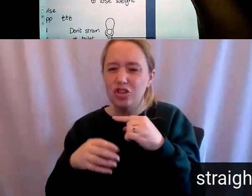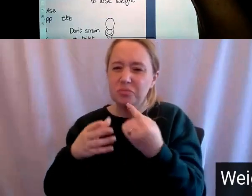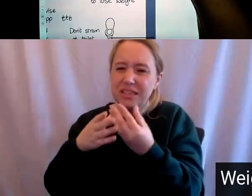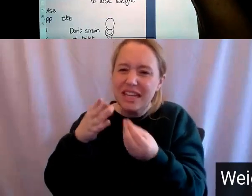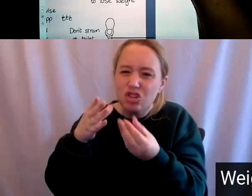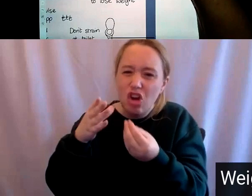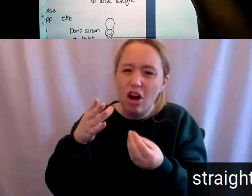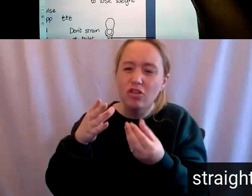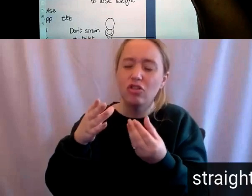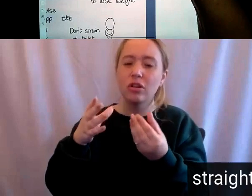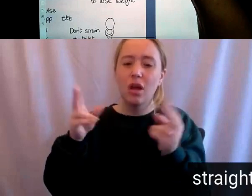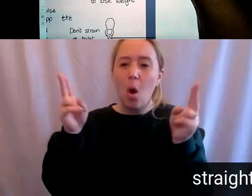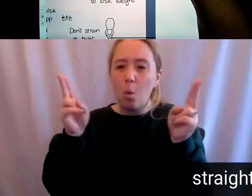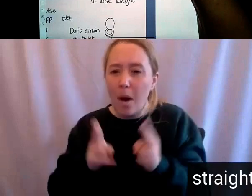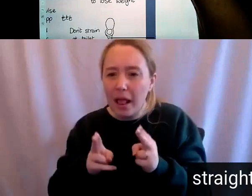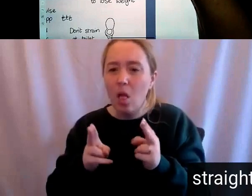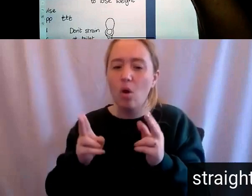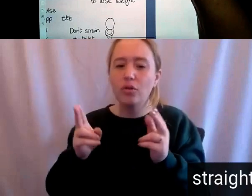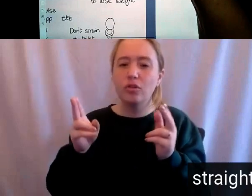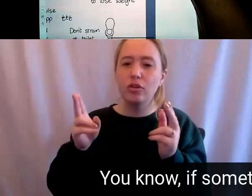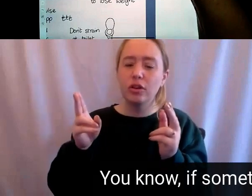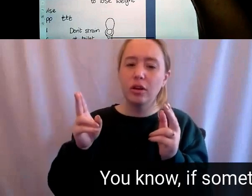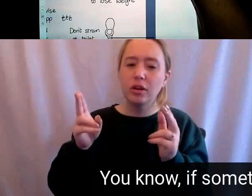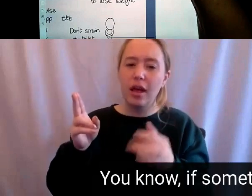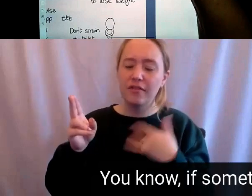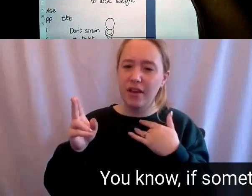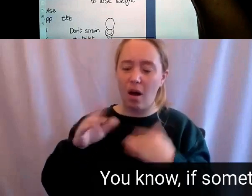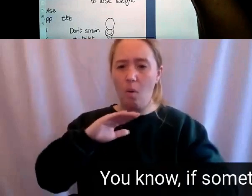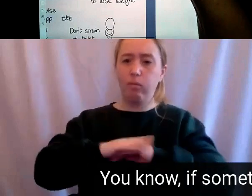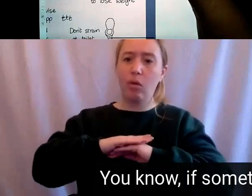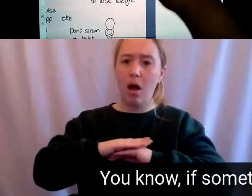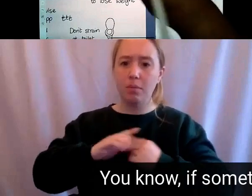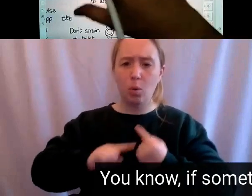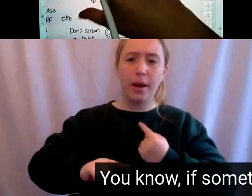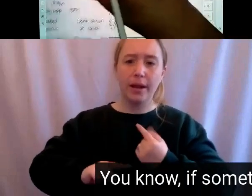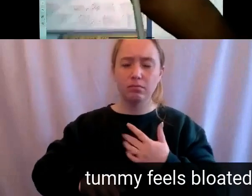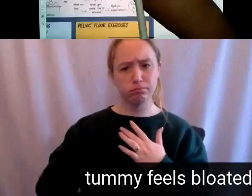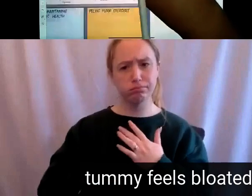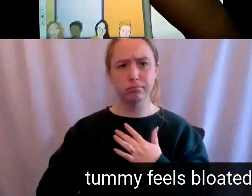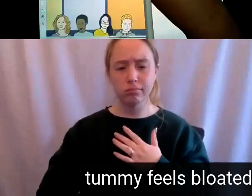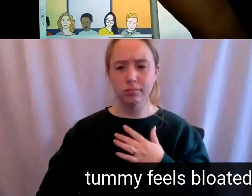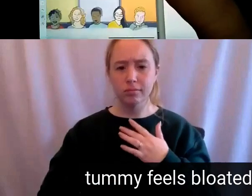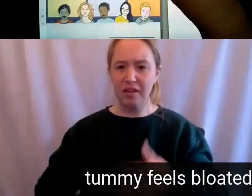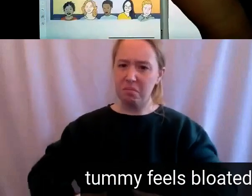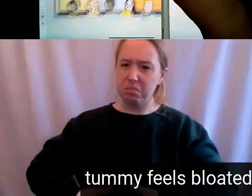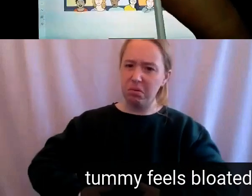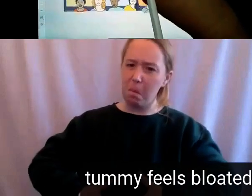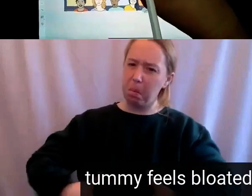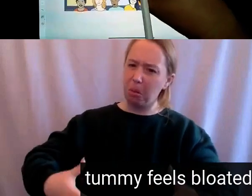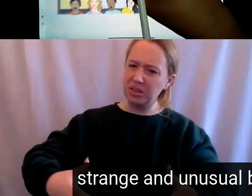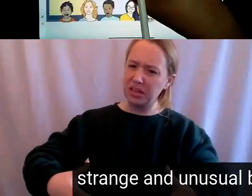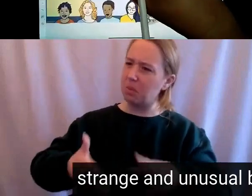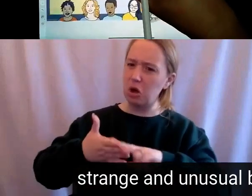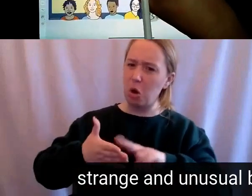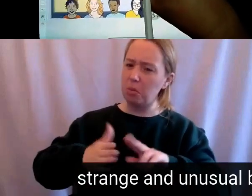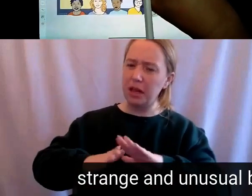GP. Weight loss, straight to the GP that you weren't, you know, if something's off, out of kilter, tummy feels bloated and it wouldn't